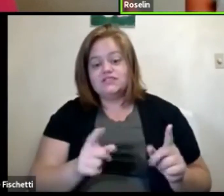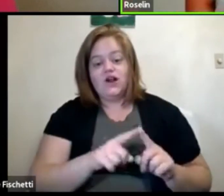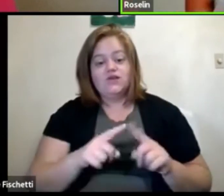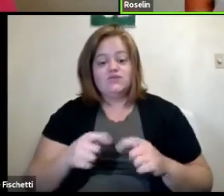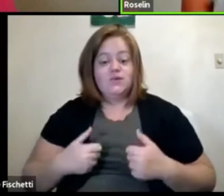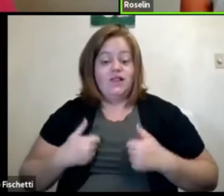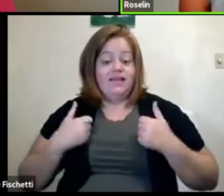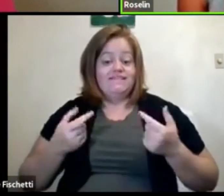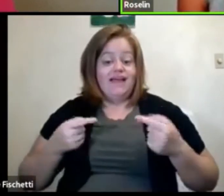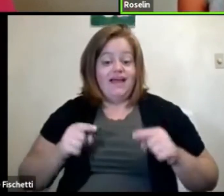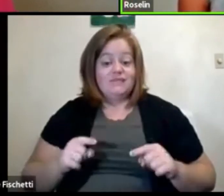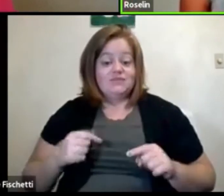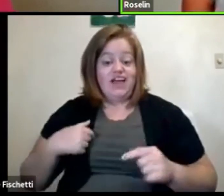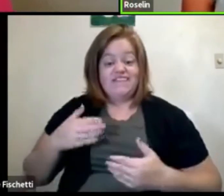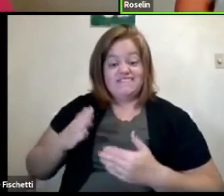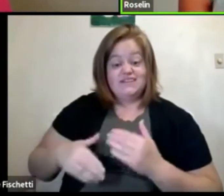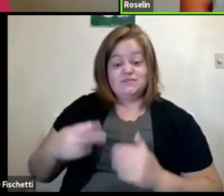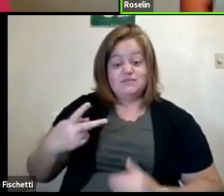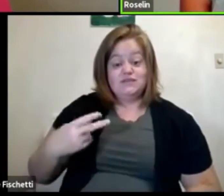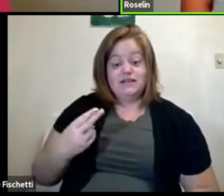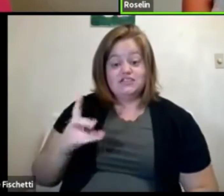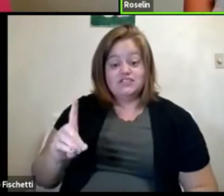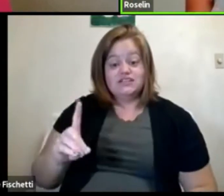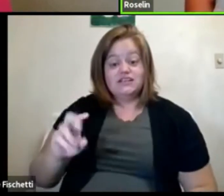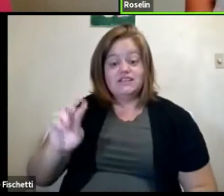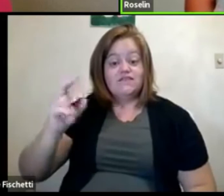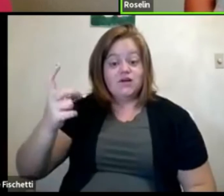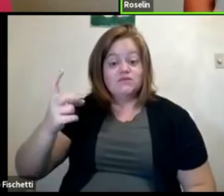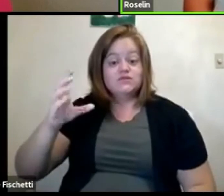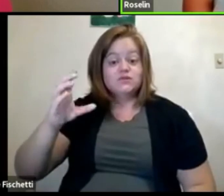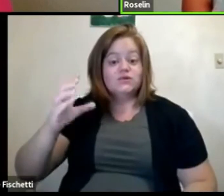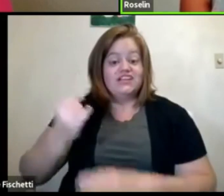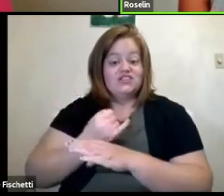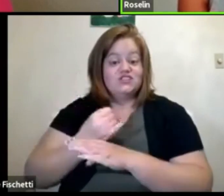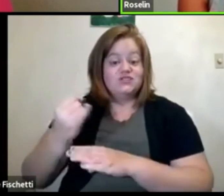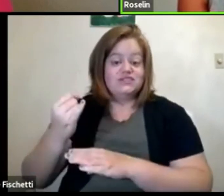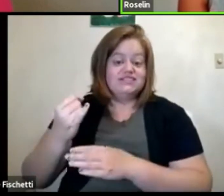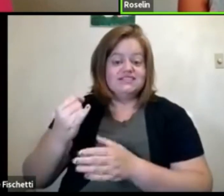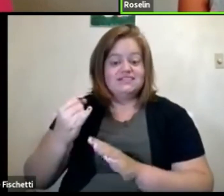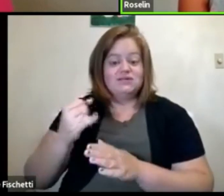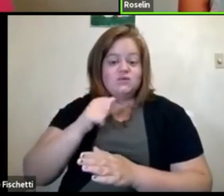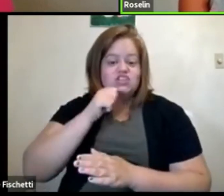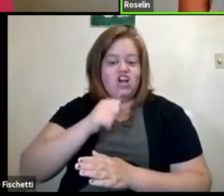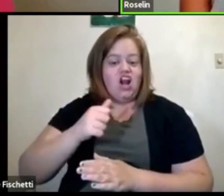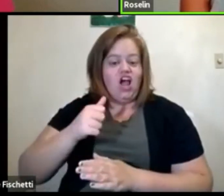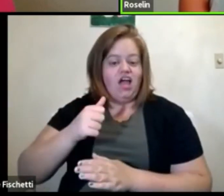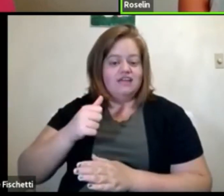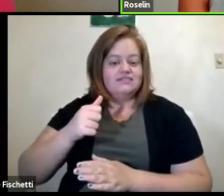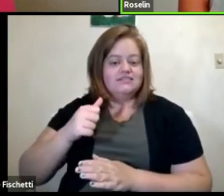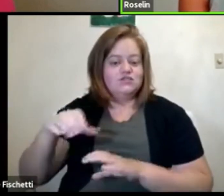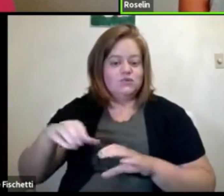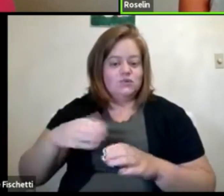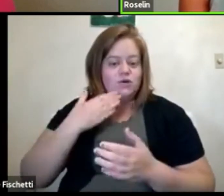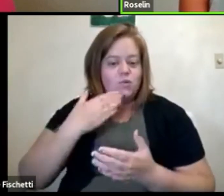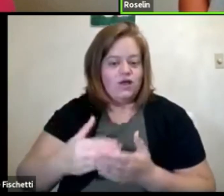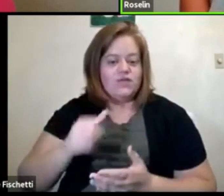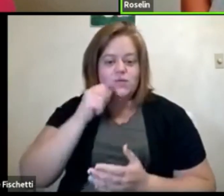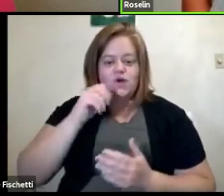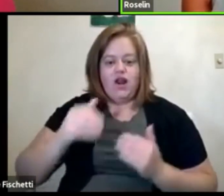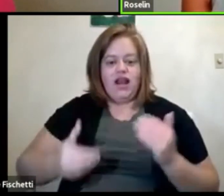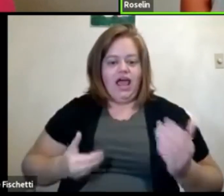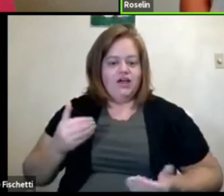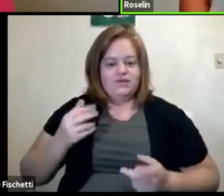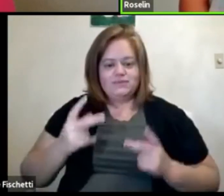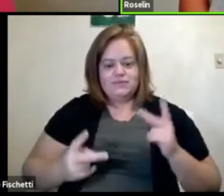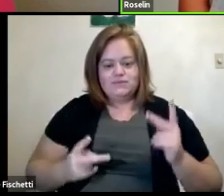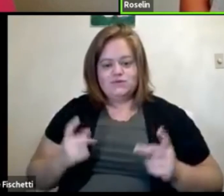as well. When I was finishing my PhD, the pharmaceutical, industry was not at its highest point. They were not hiring that many people. So I had